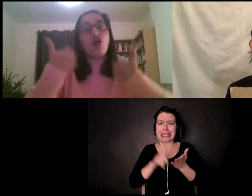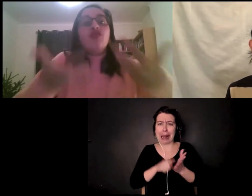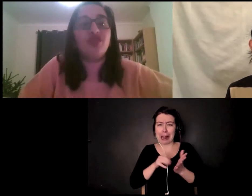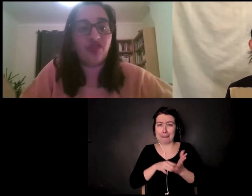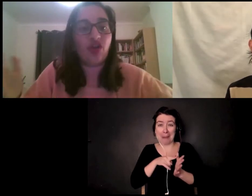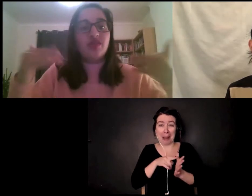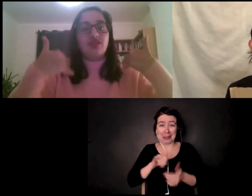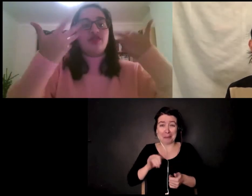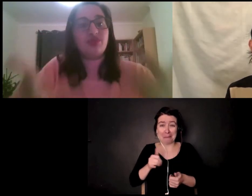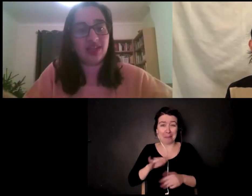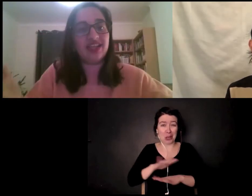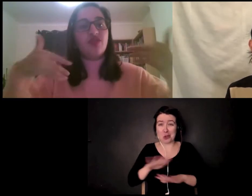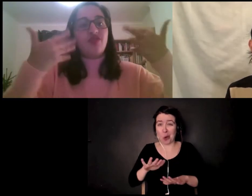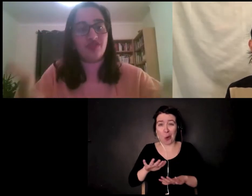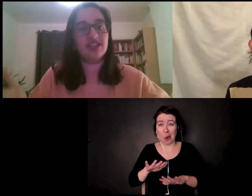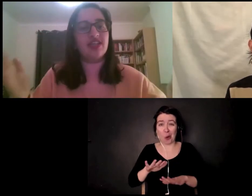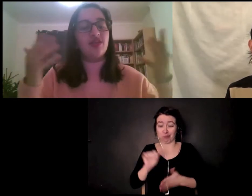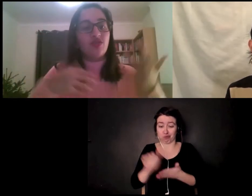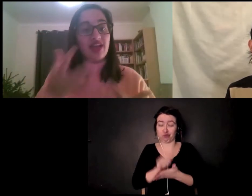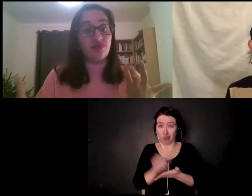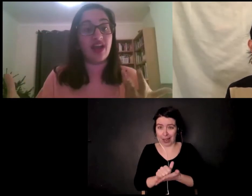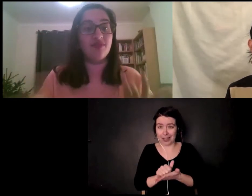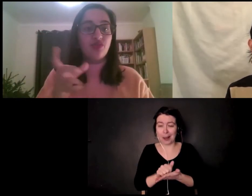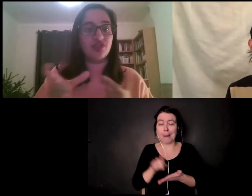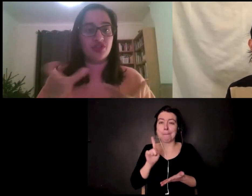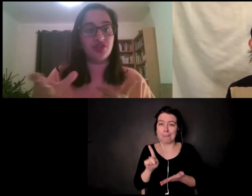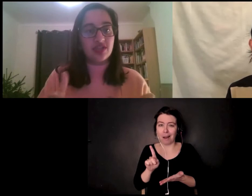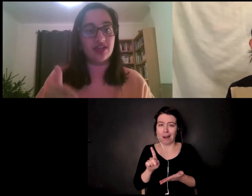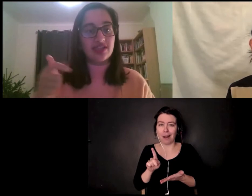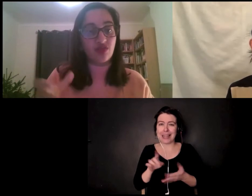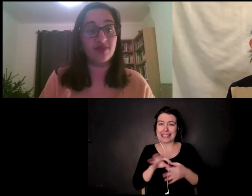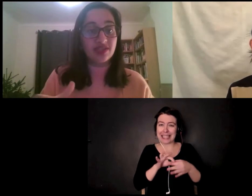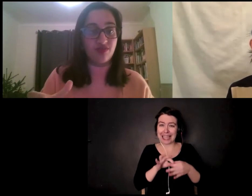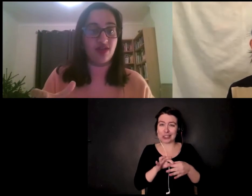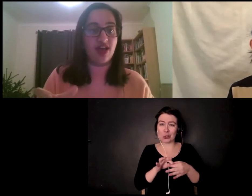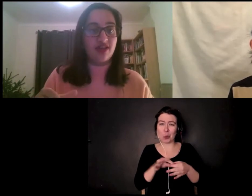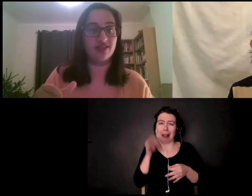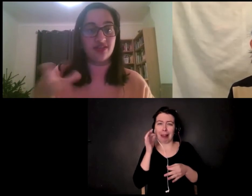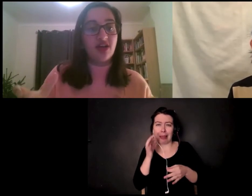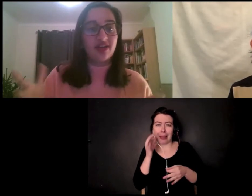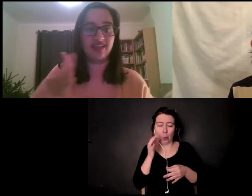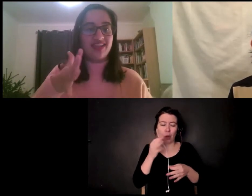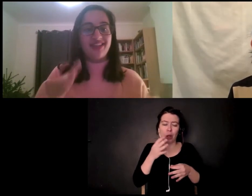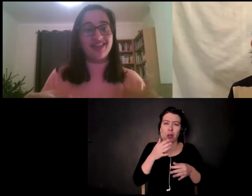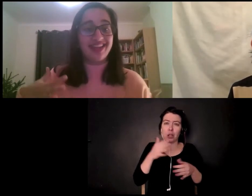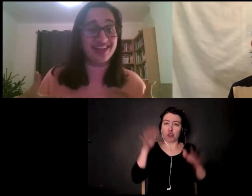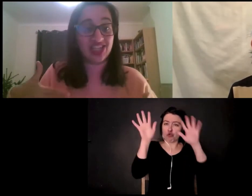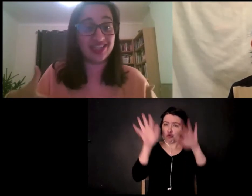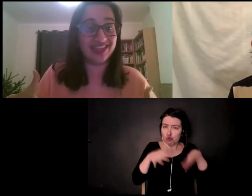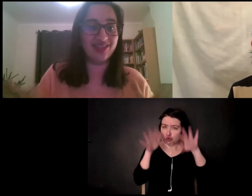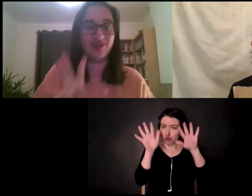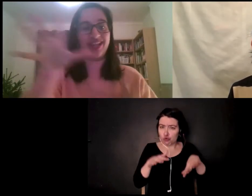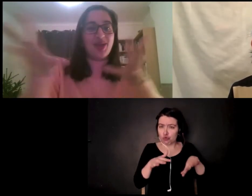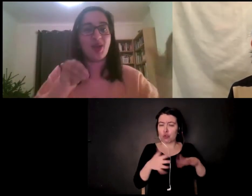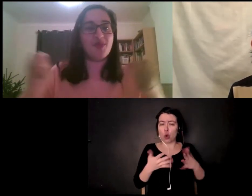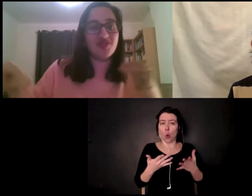like overflowing or spilling or flooding or like rain, but also you can describe someone as Dad, as I think they're like a jet